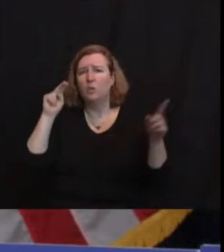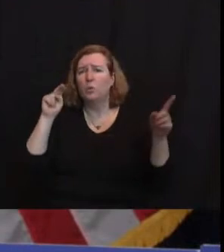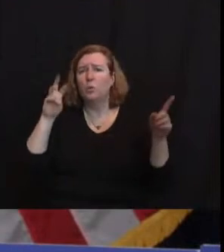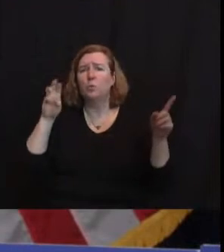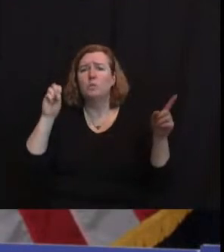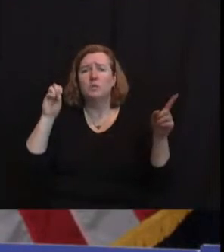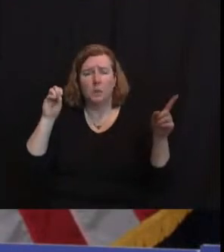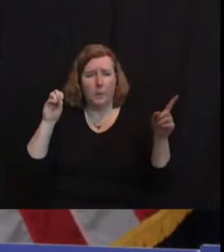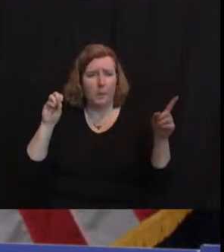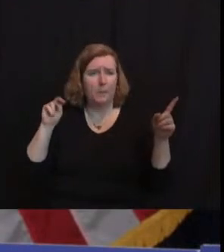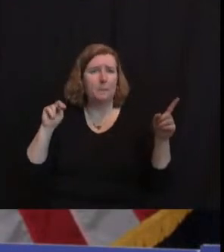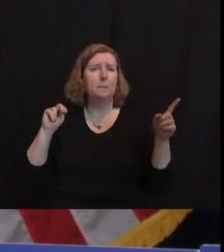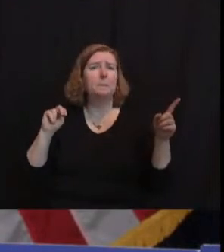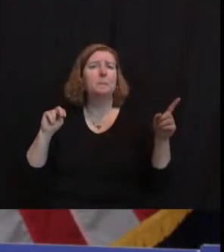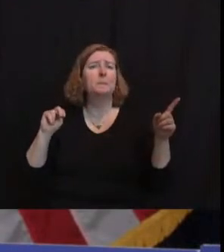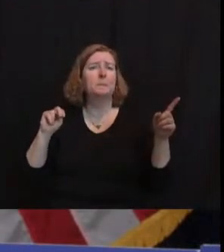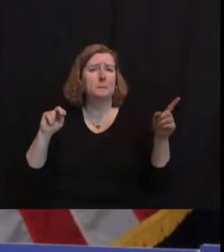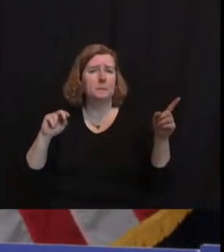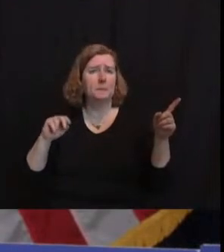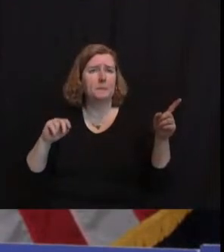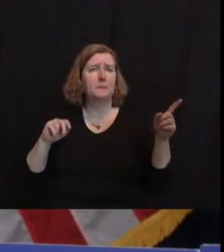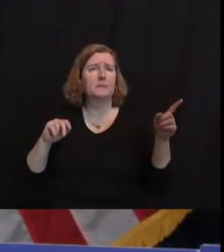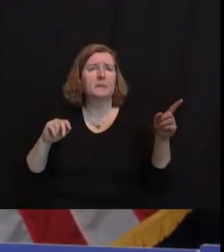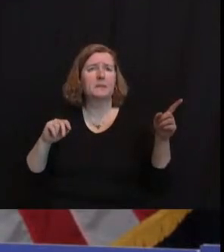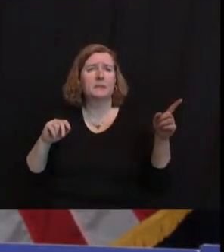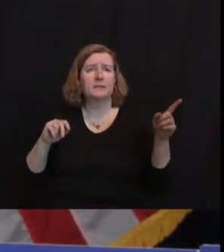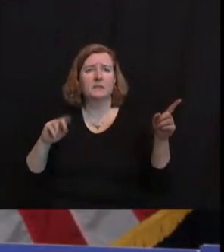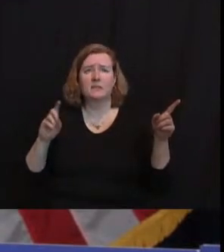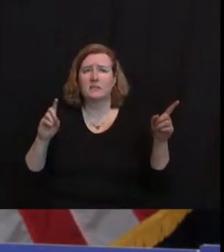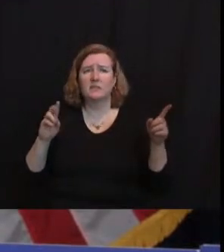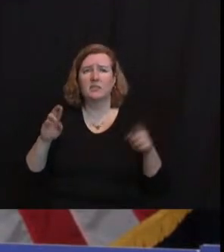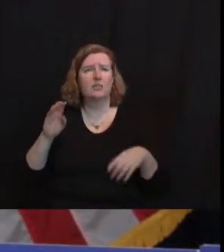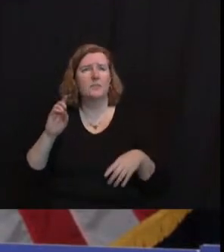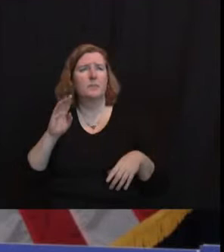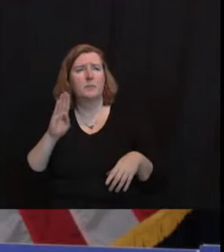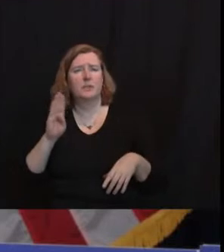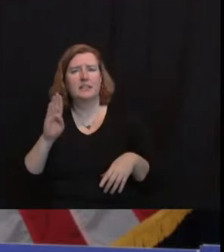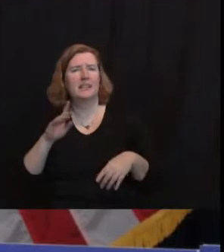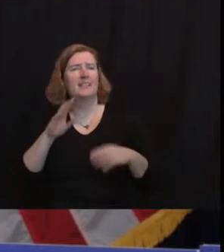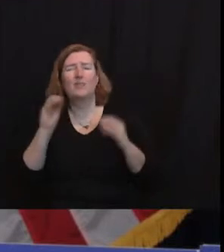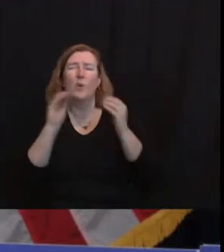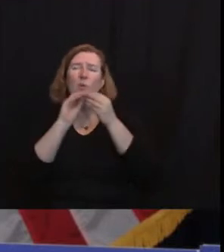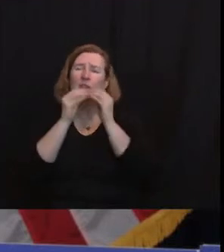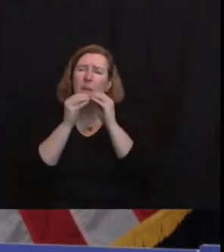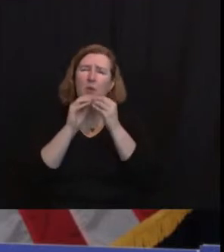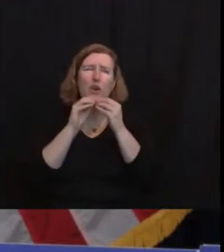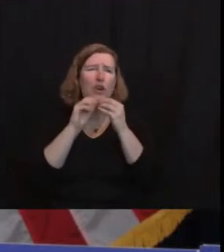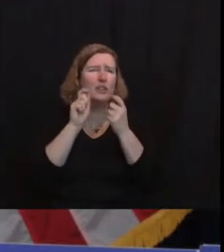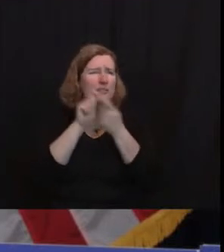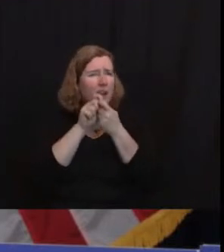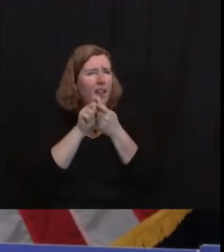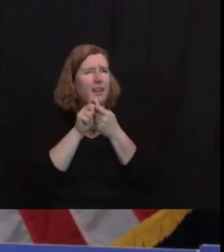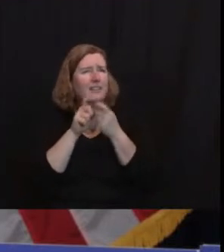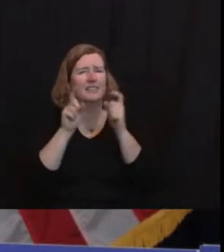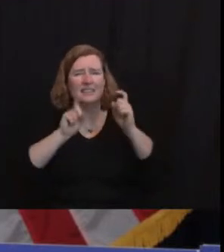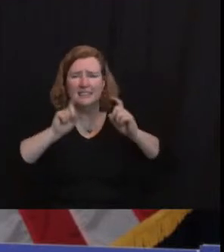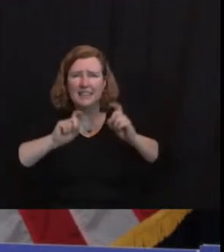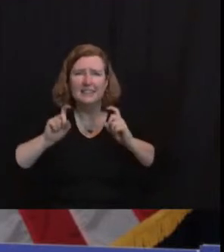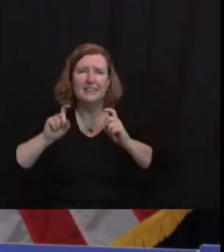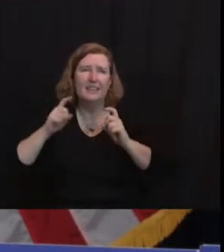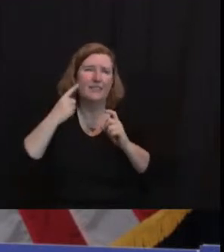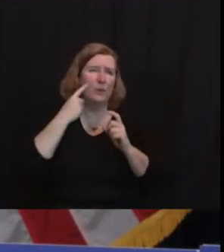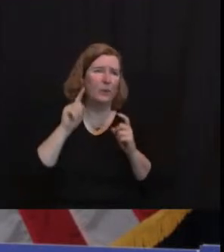governor. there's no specific metric that you would look at to make a decision on